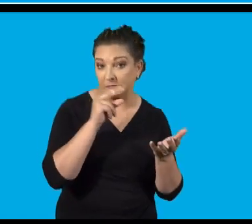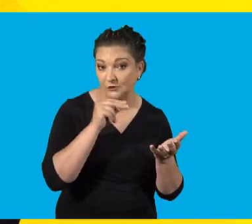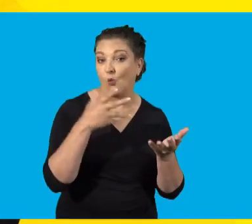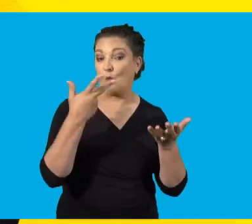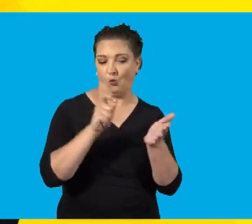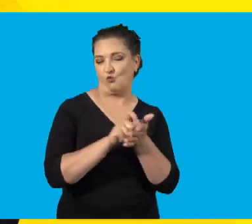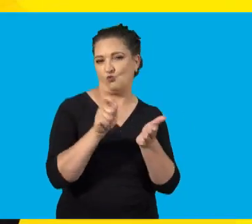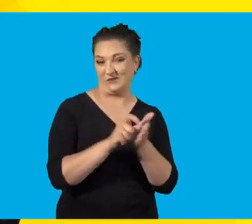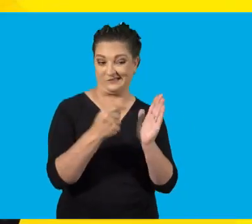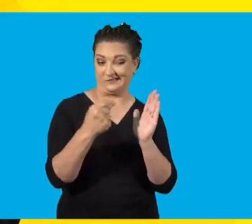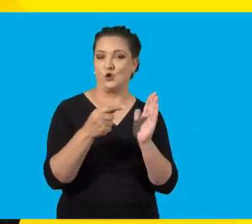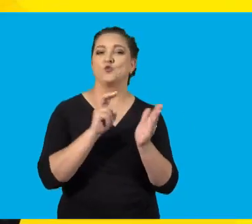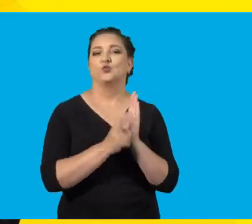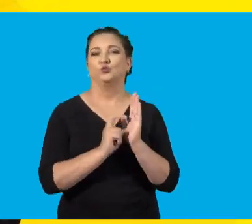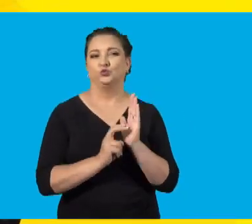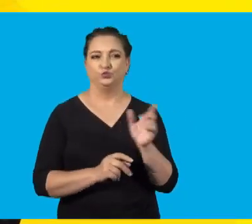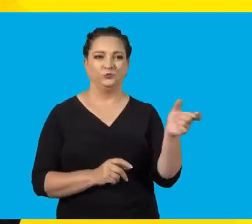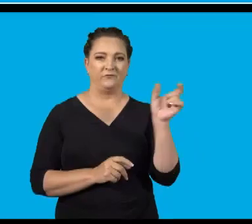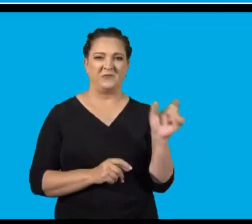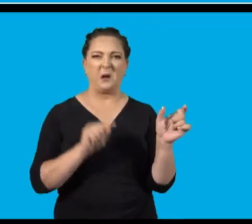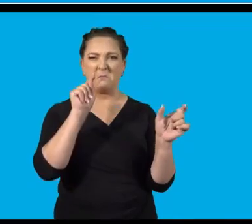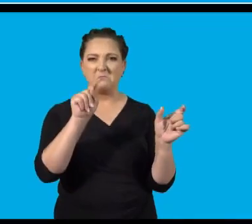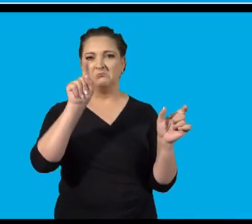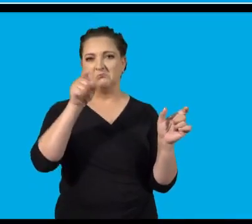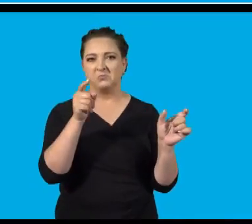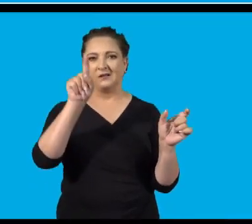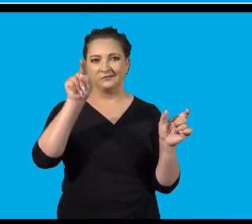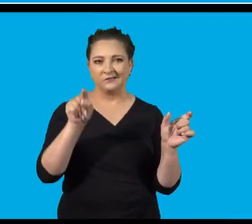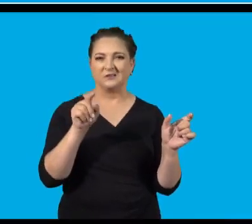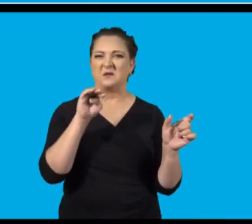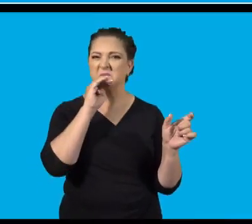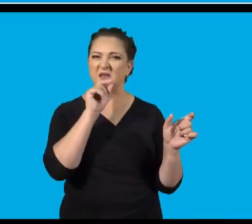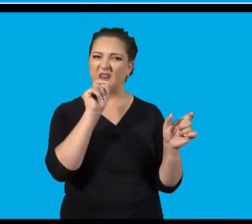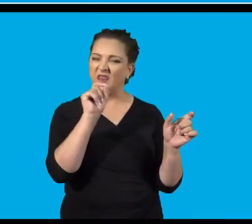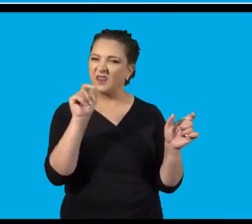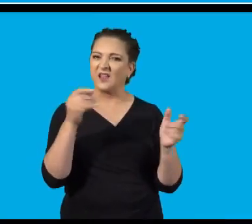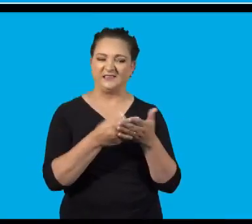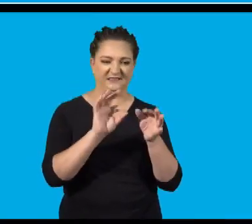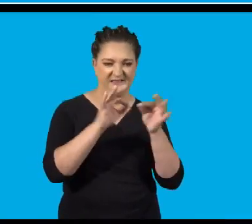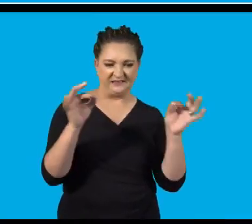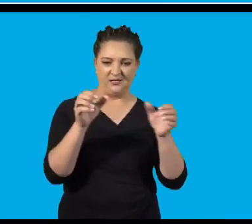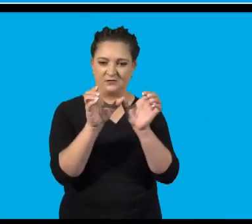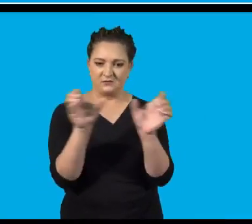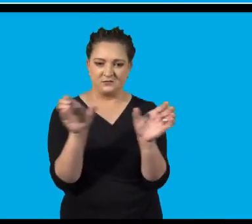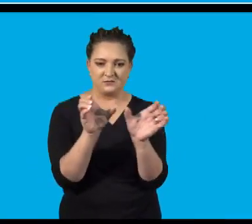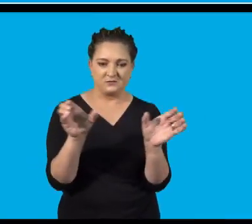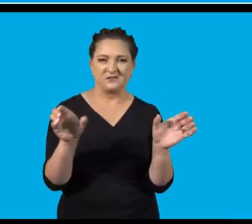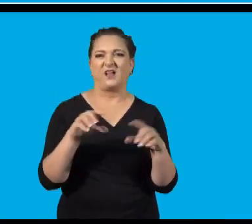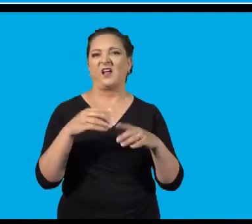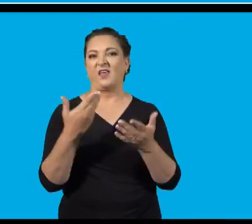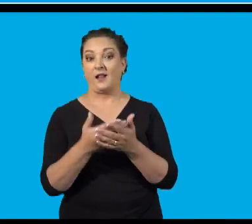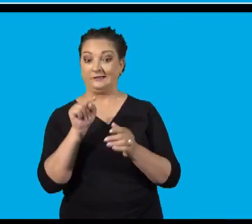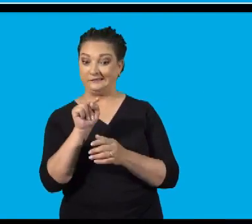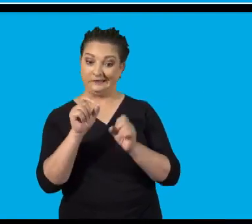use it or how it is written, all right? Punctuation are those marks used in writing to separate sentences and